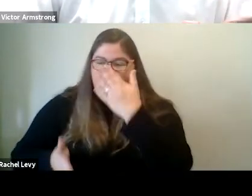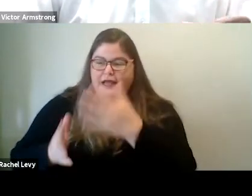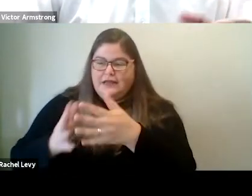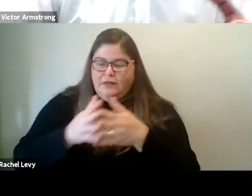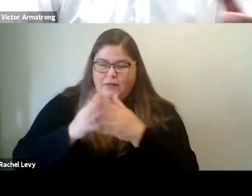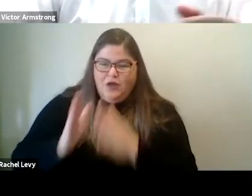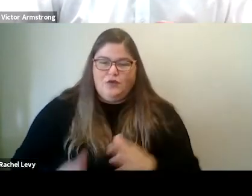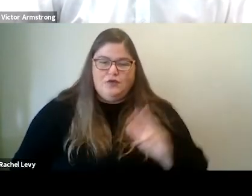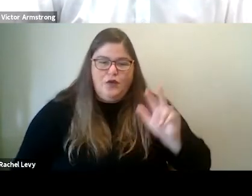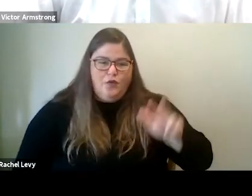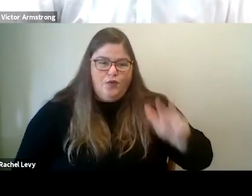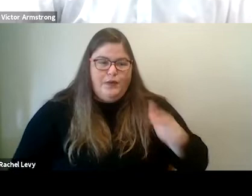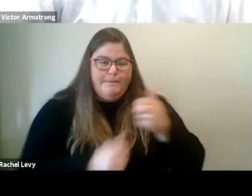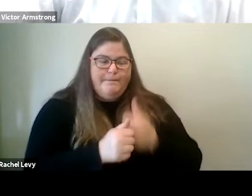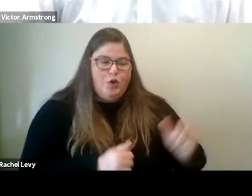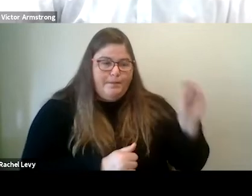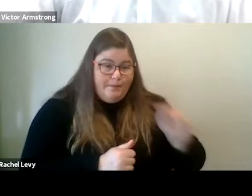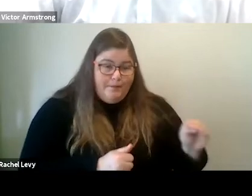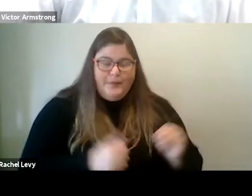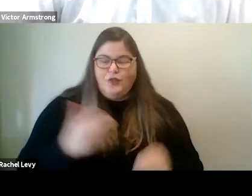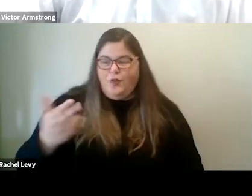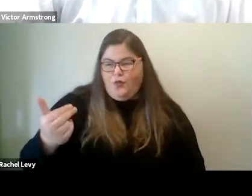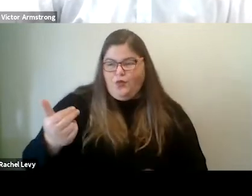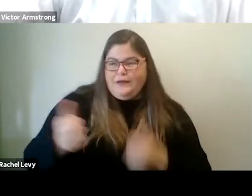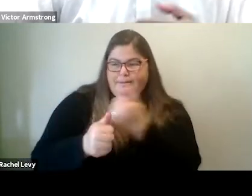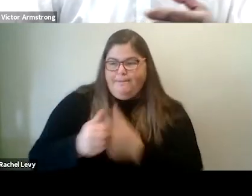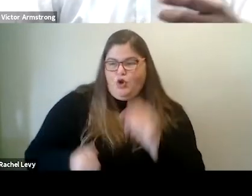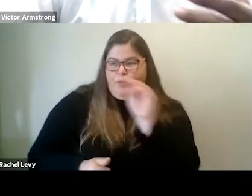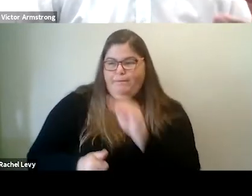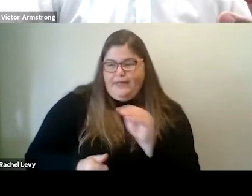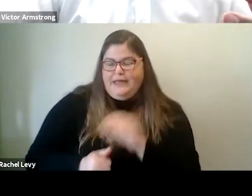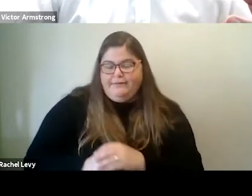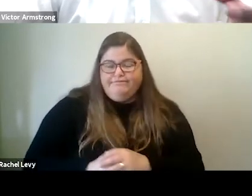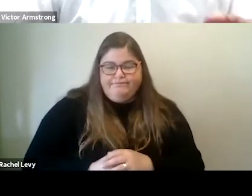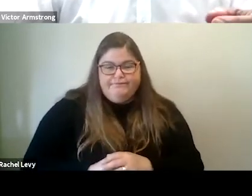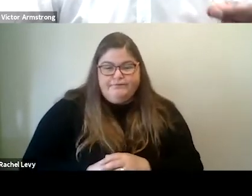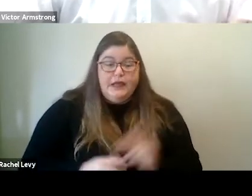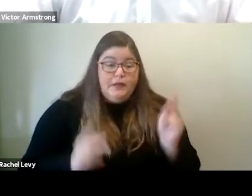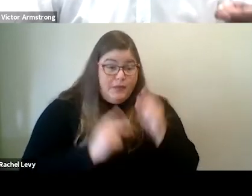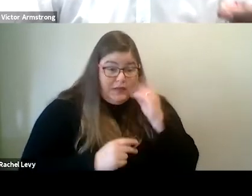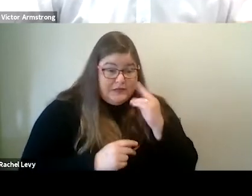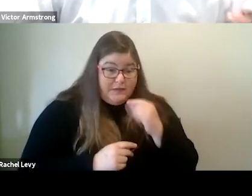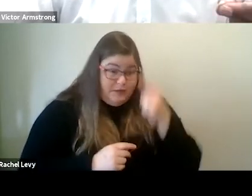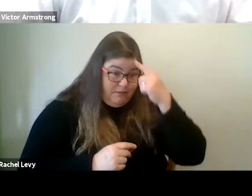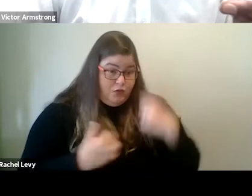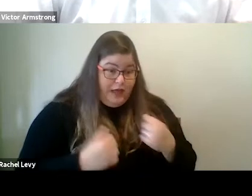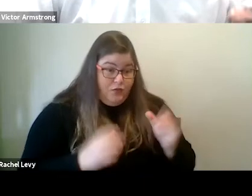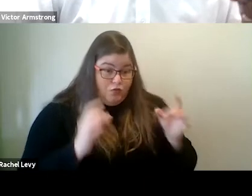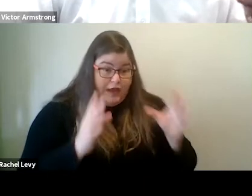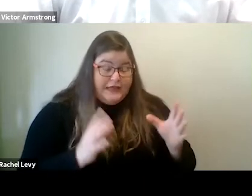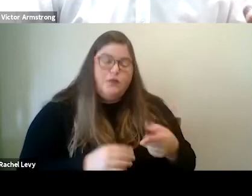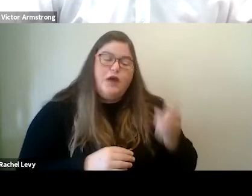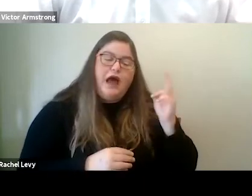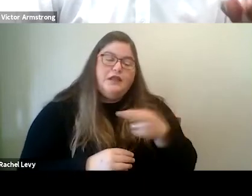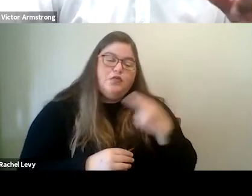per million, compared to about 13 per million, respectively. People in mental health crisis are also highly at risk of death